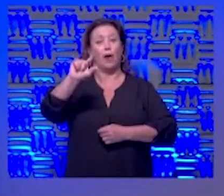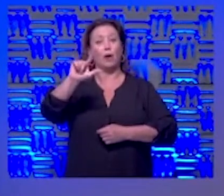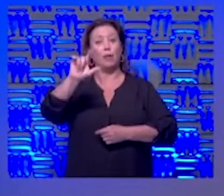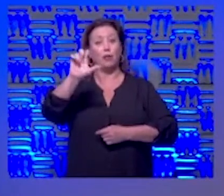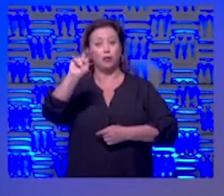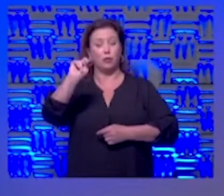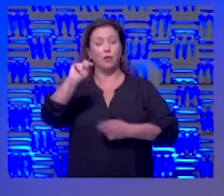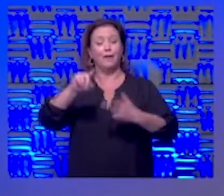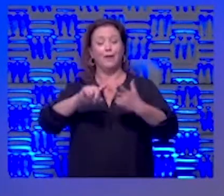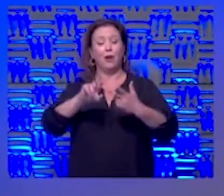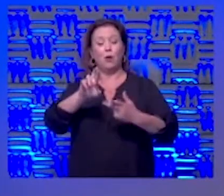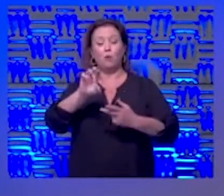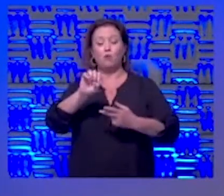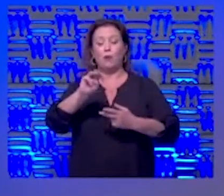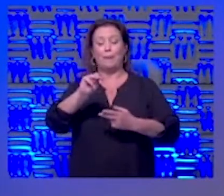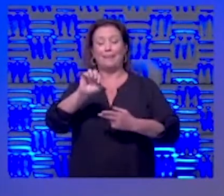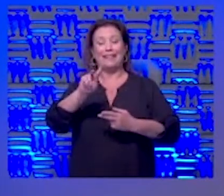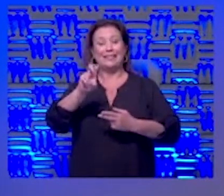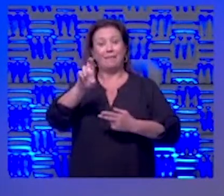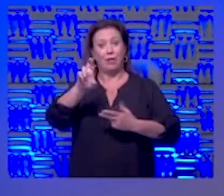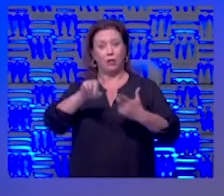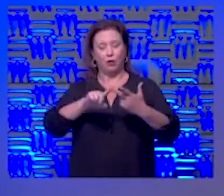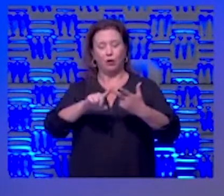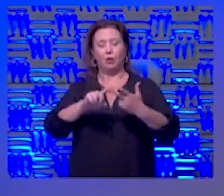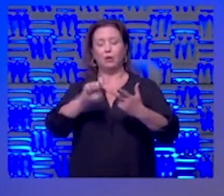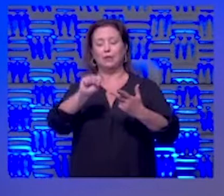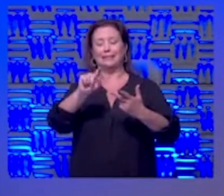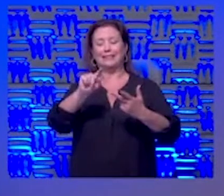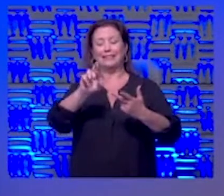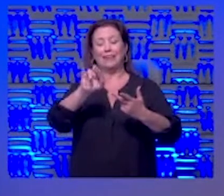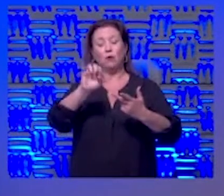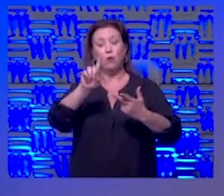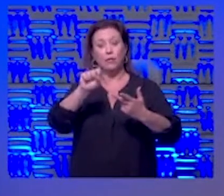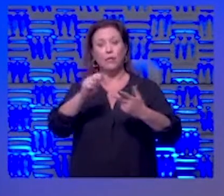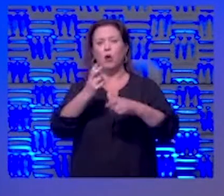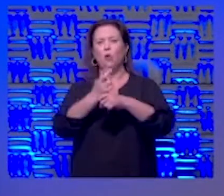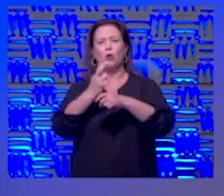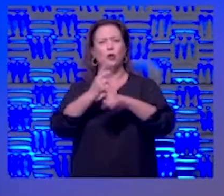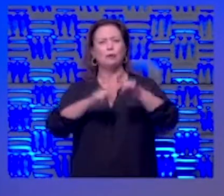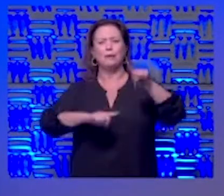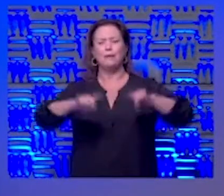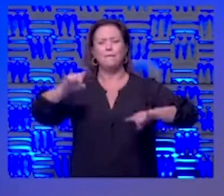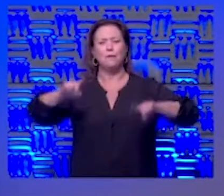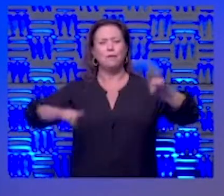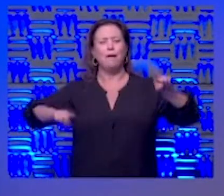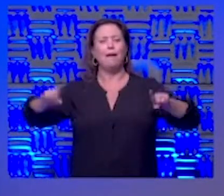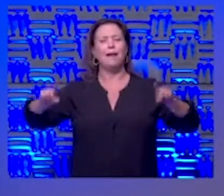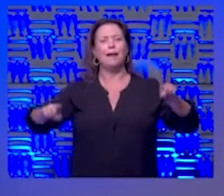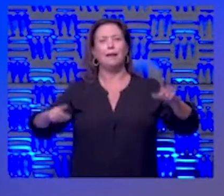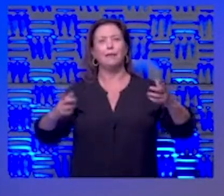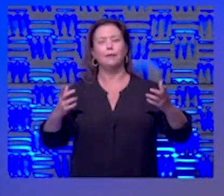have remdesivir, which we're using. We have steroids, which we're using. So we are using all sort of different